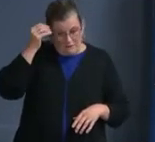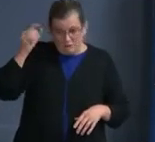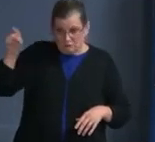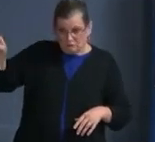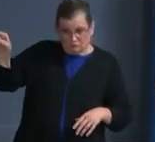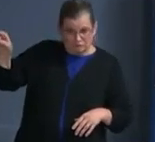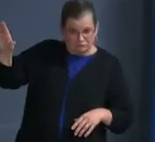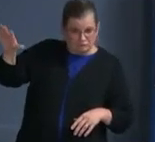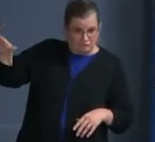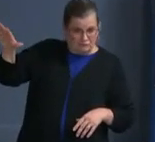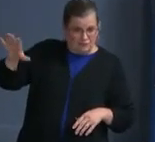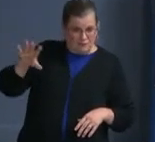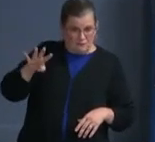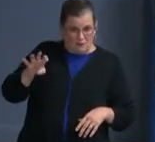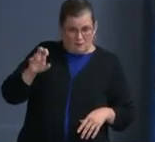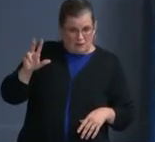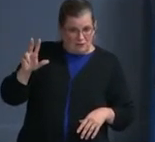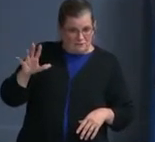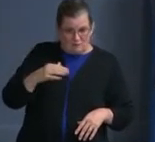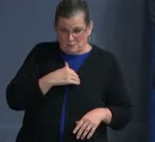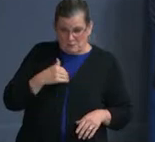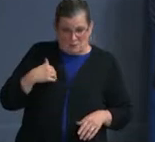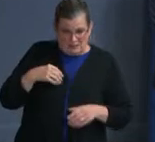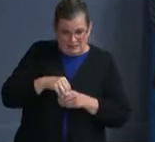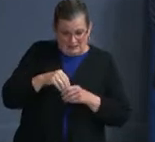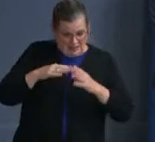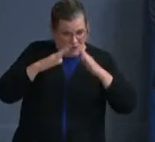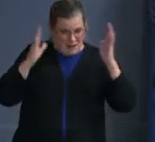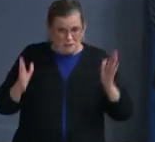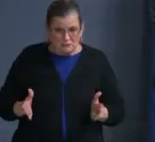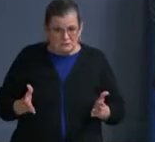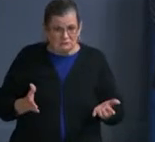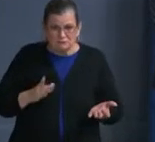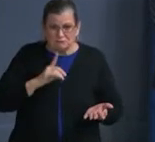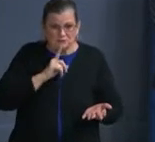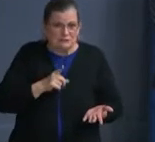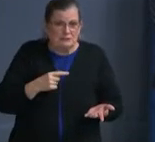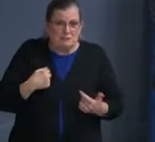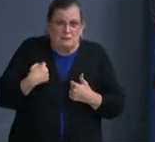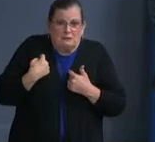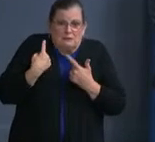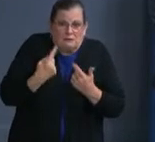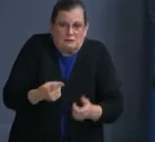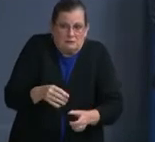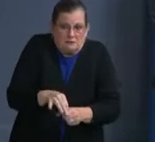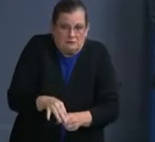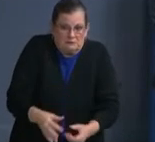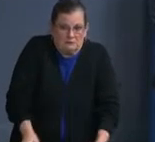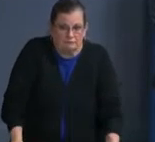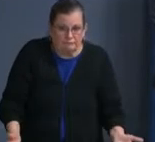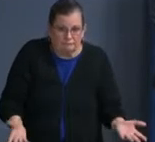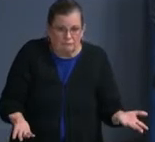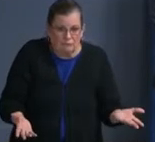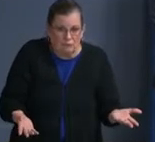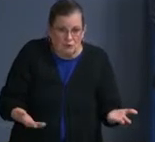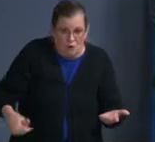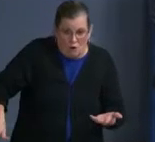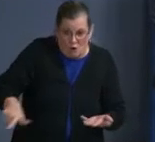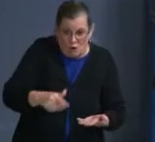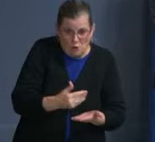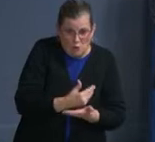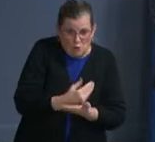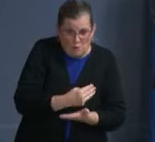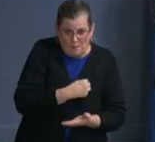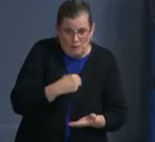There are 435 members of the House. There's been an election, and those new members are reporting